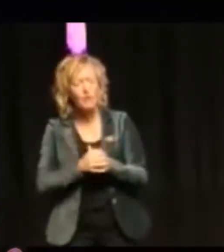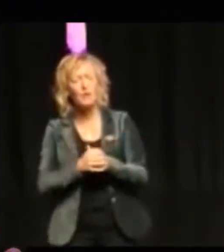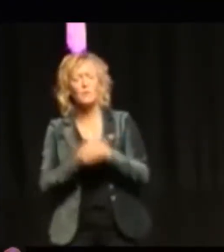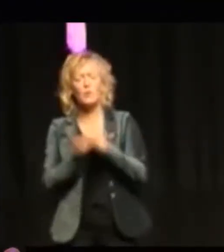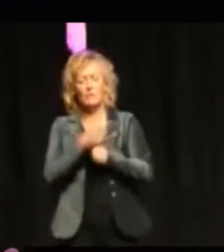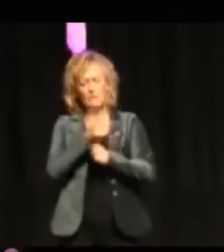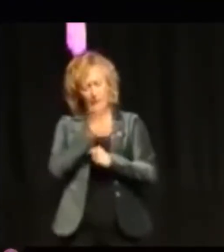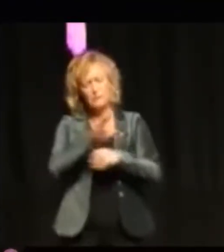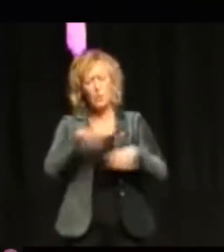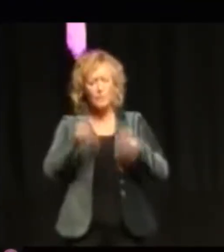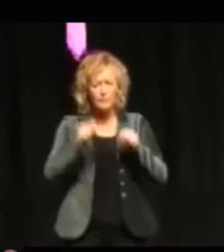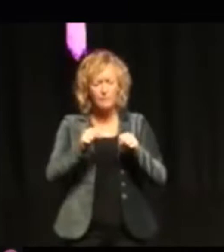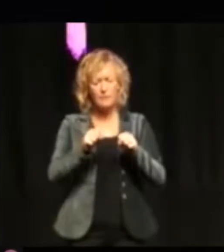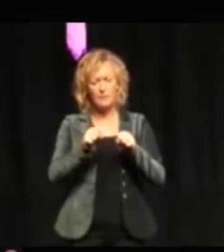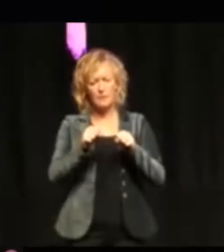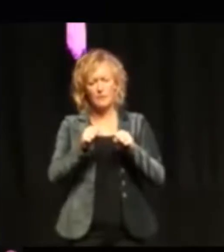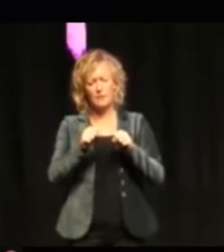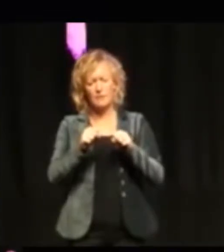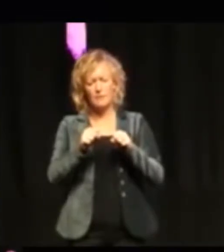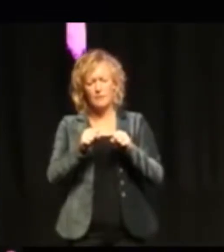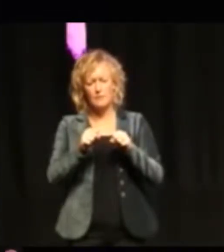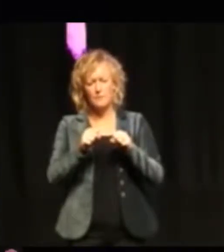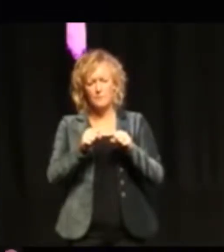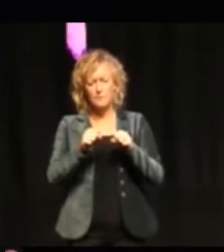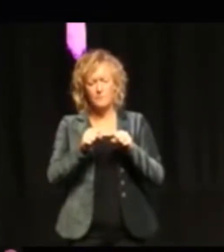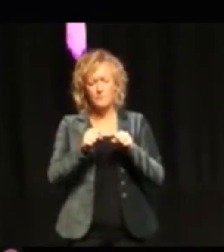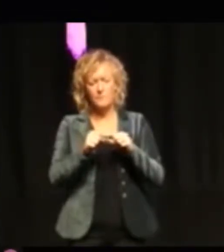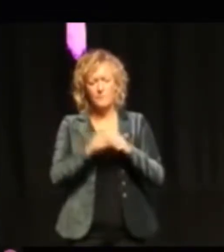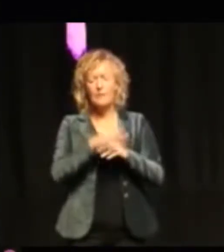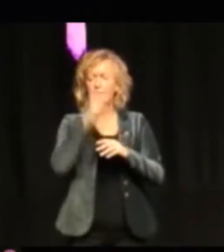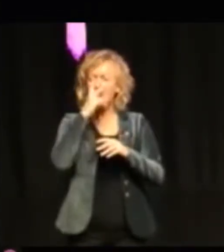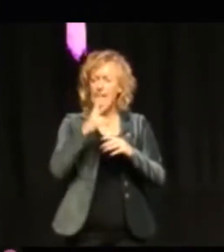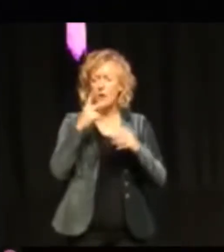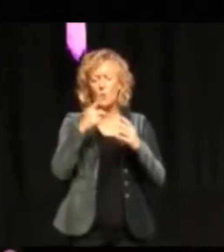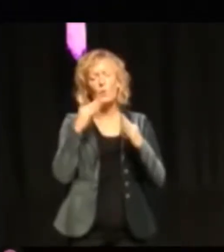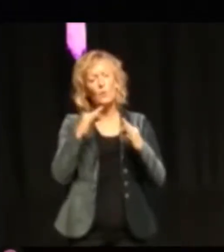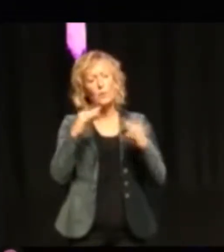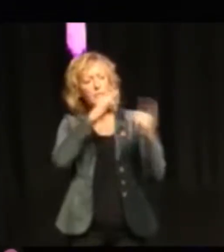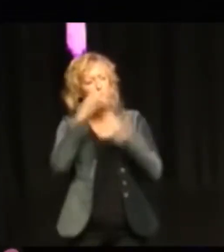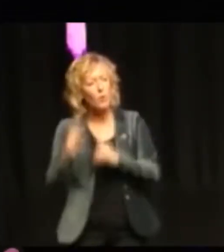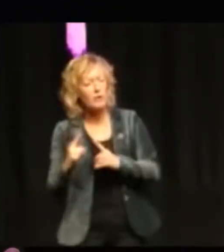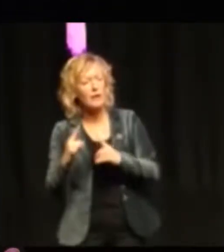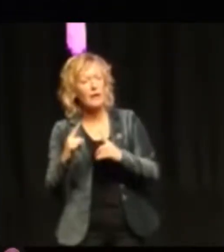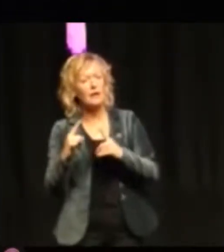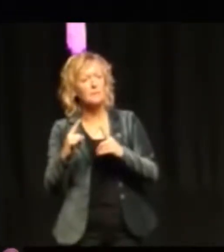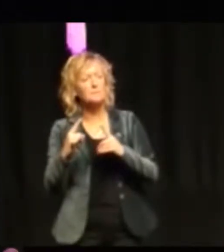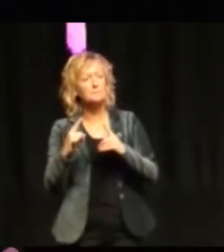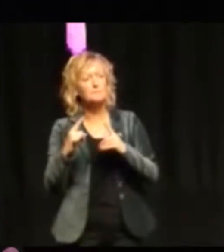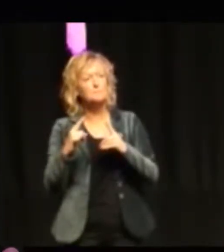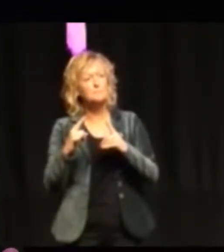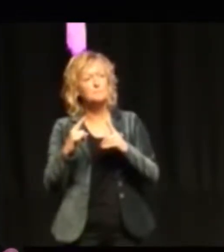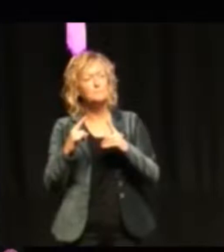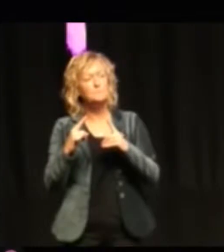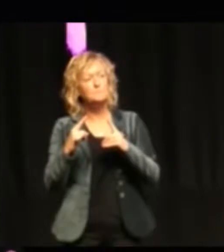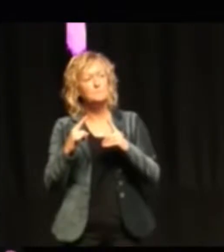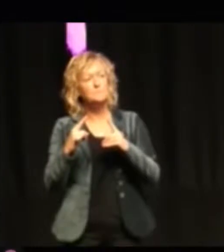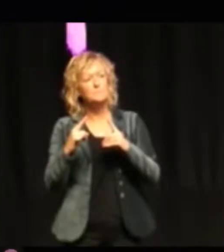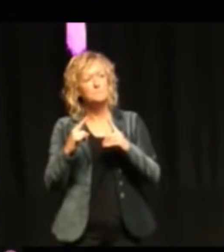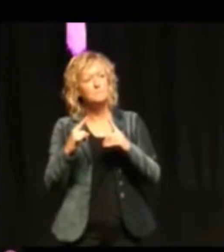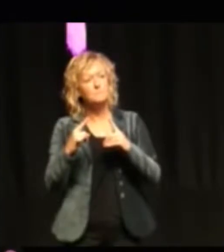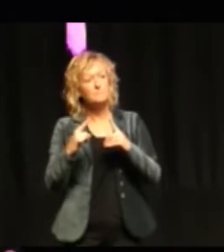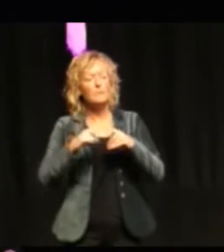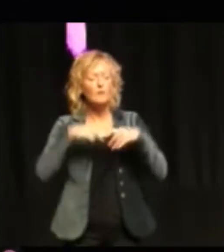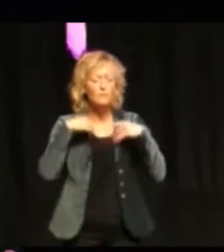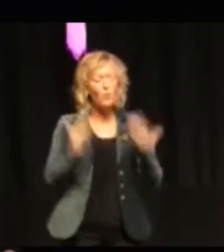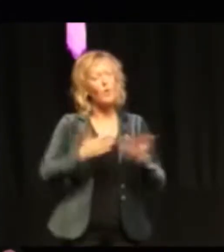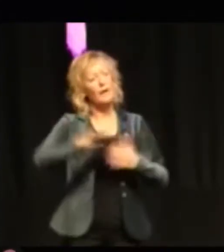that make it difficult for the population or some parts of the population to